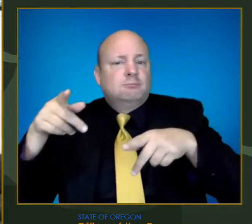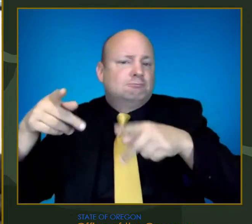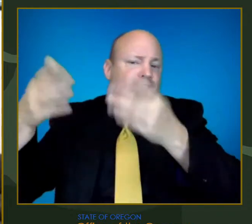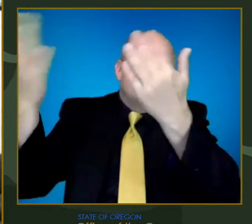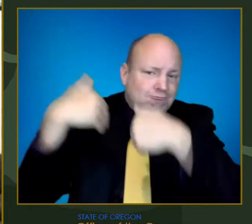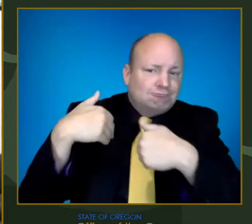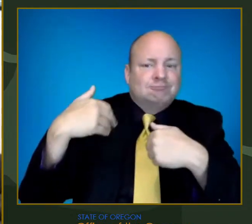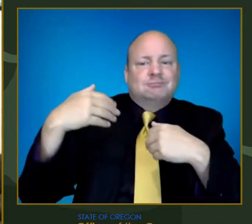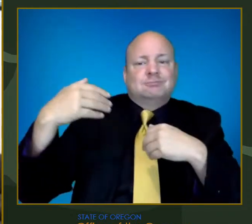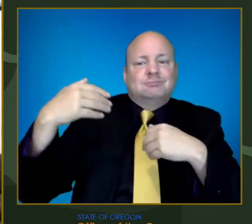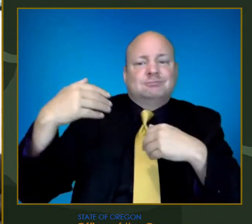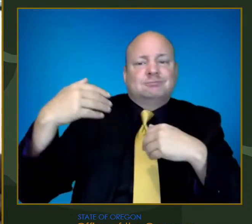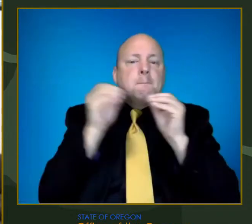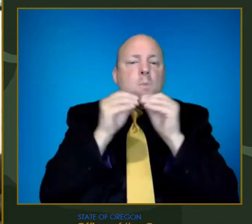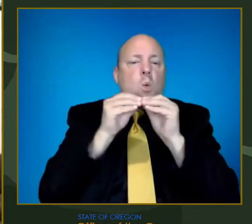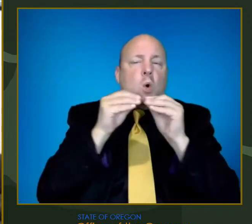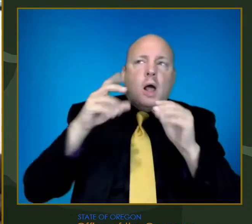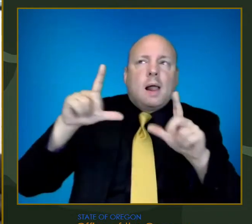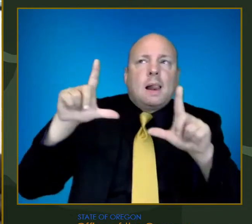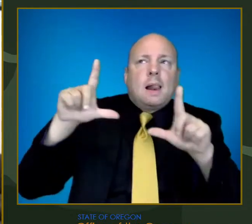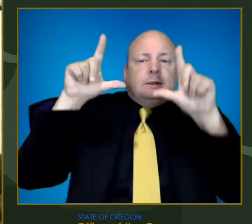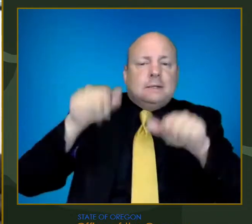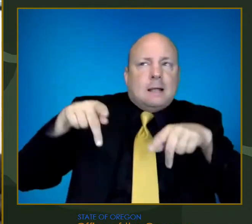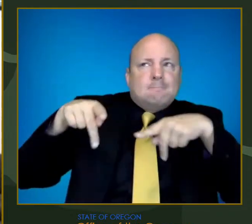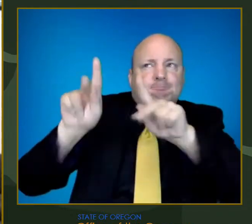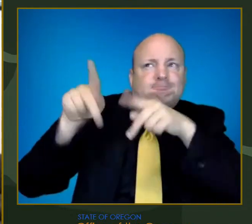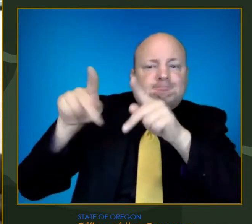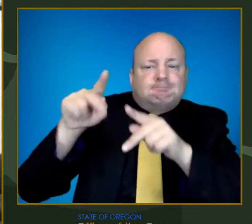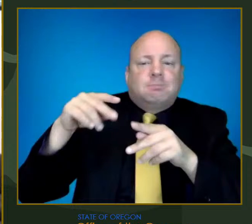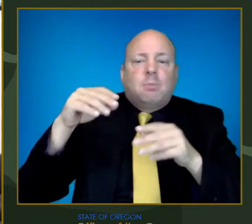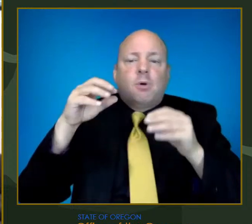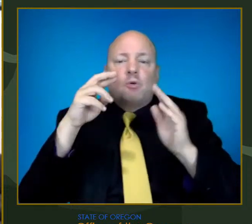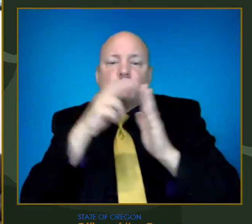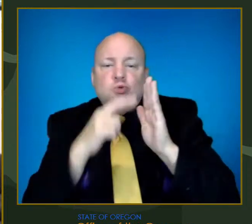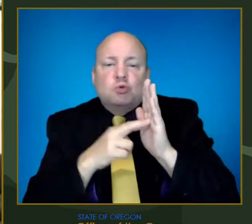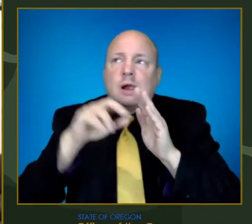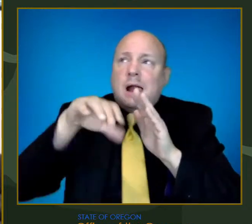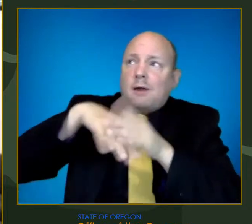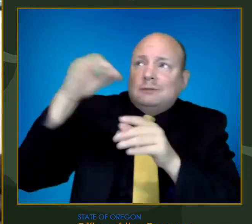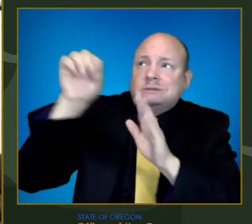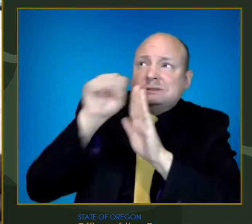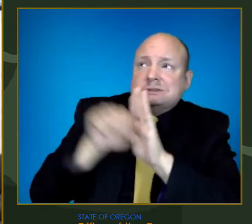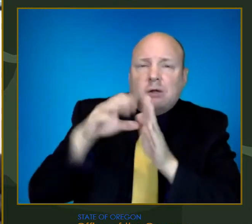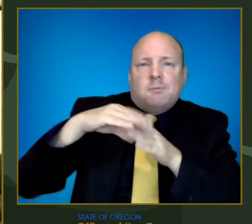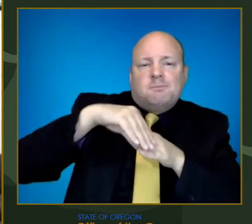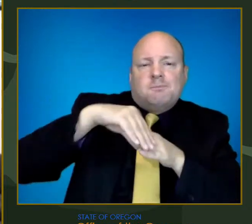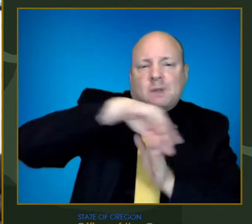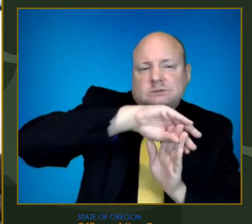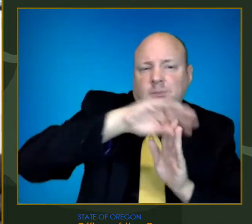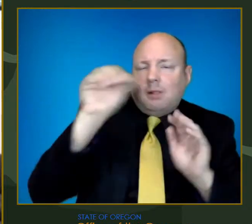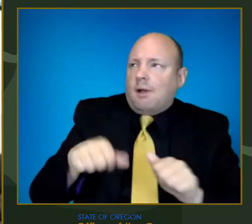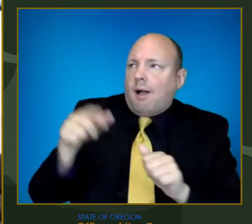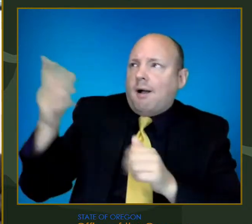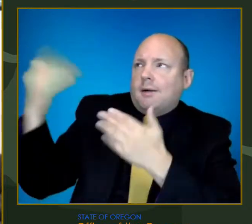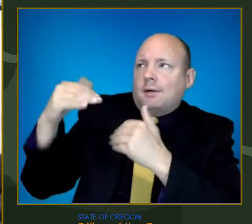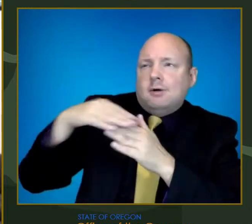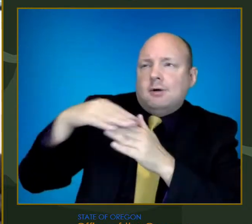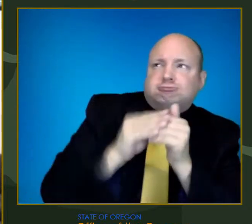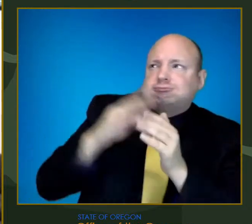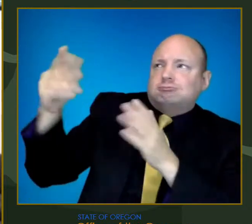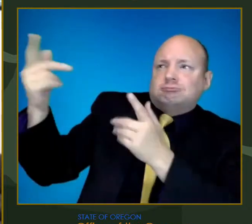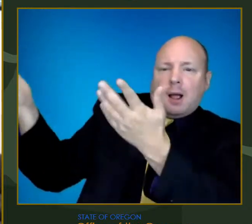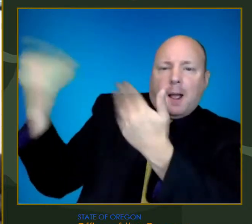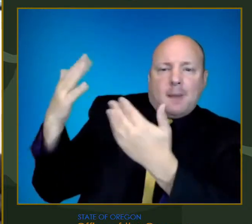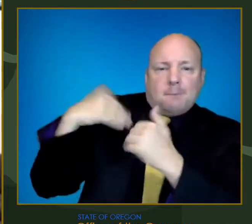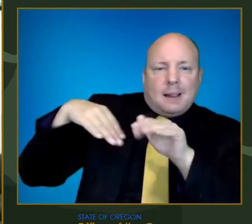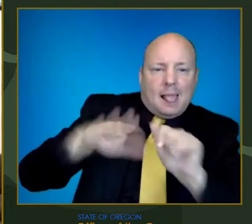out-of-state providers to work in Oregon during the crisis. Let me end with some encouraging news. Oregon's vaccination rate continues